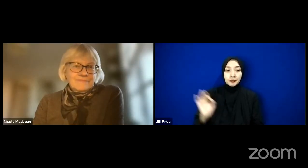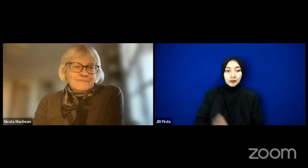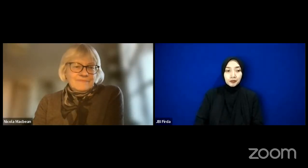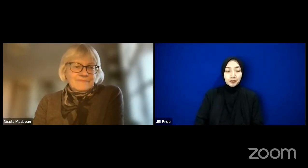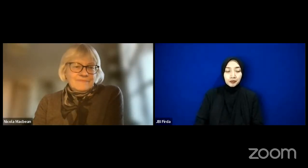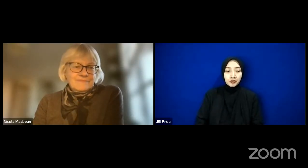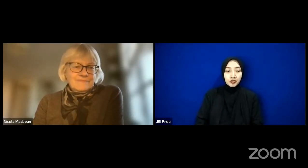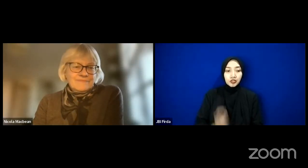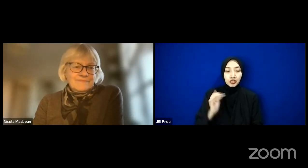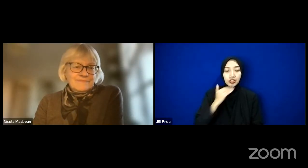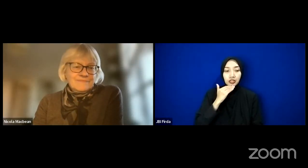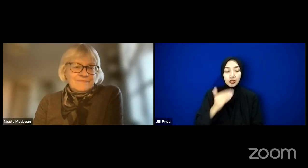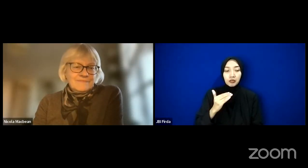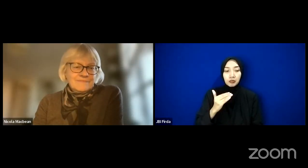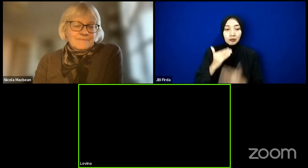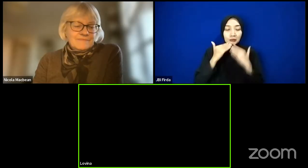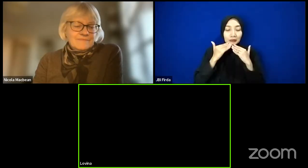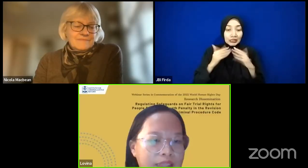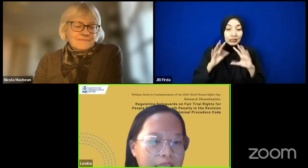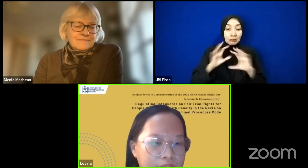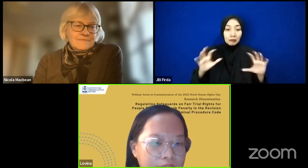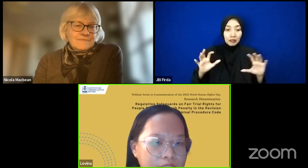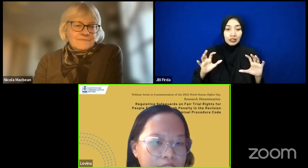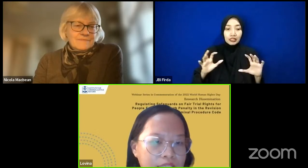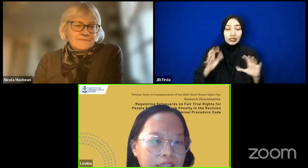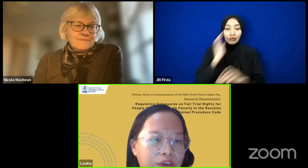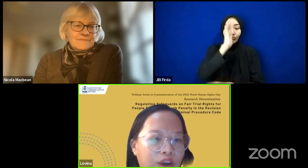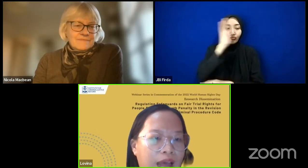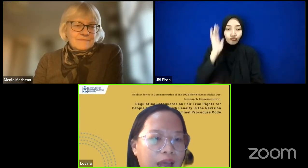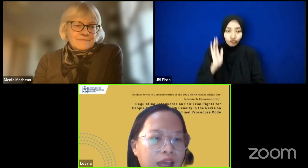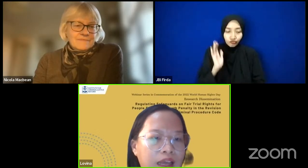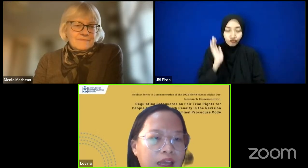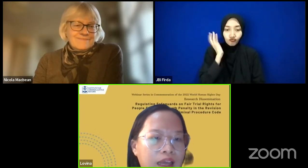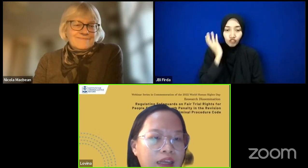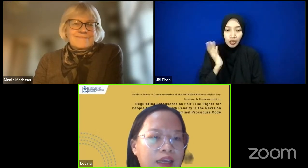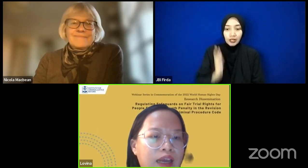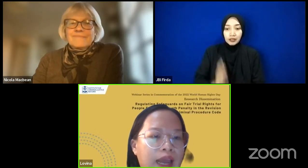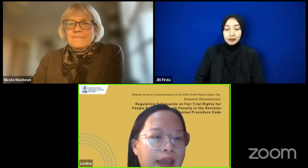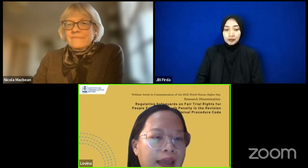Okay, thank you very much for your presentation, Nicola.